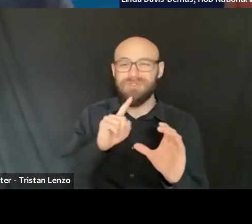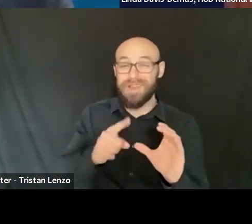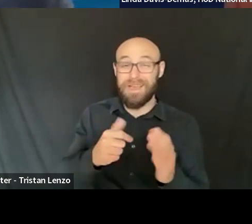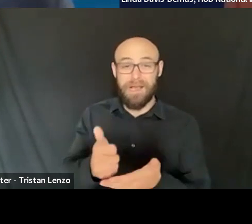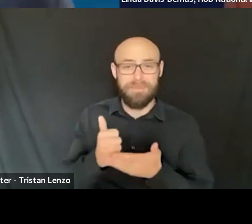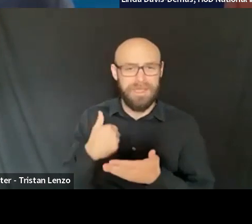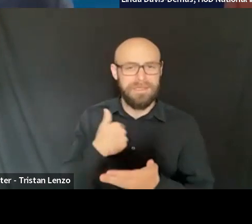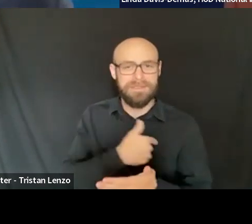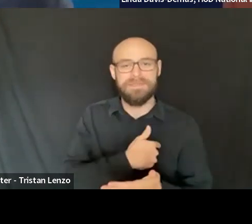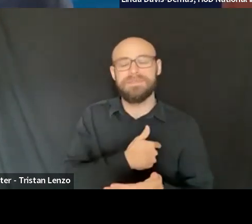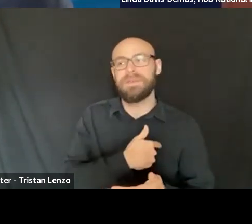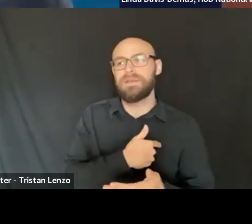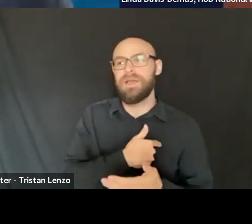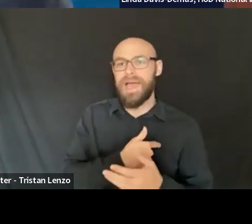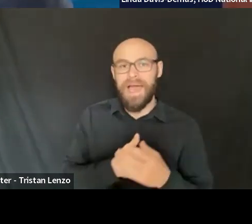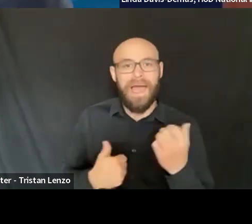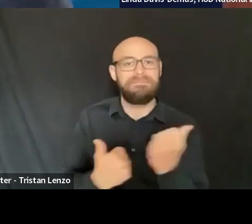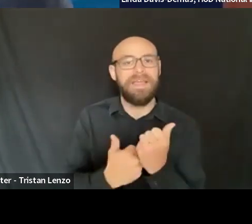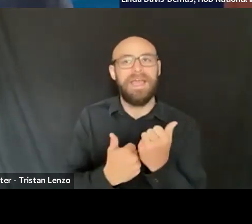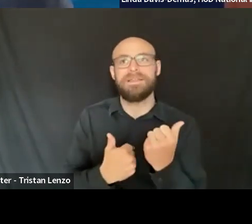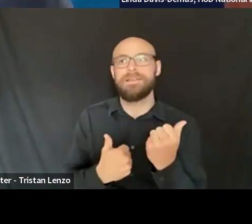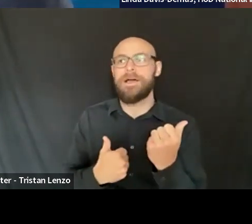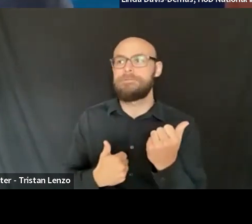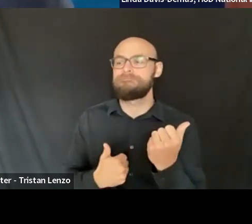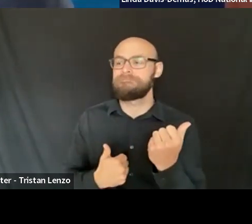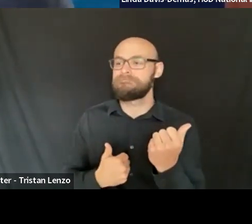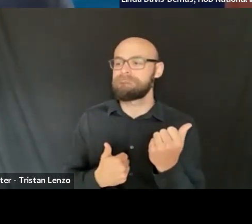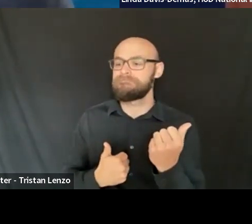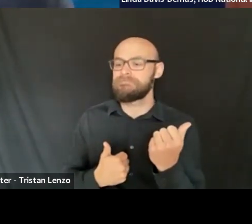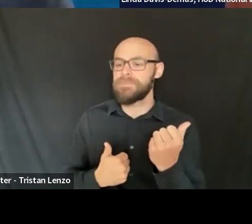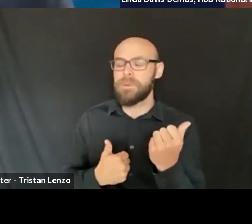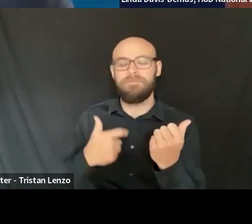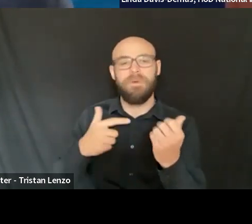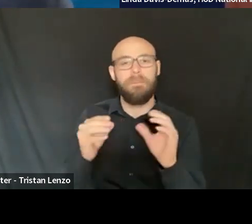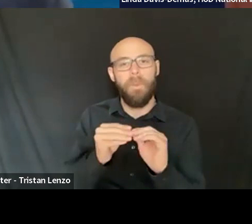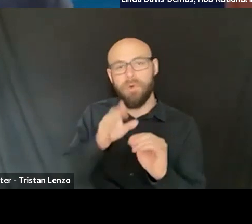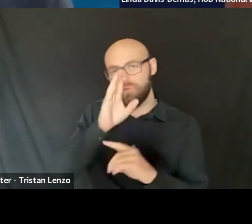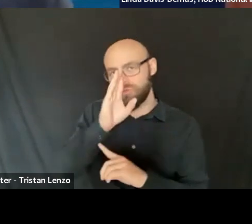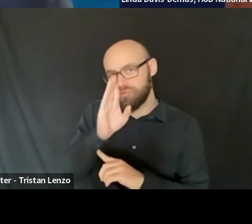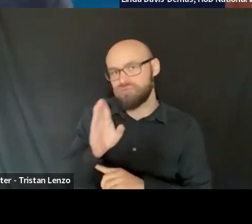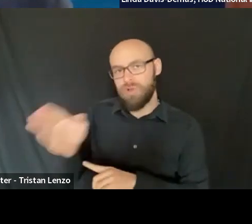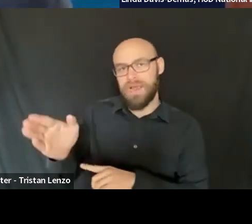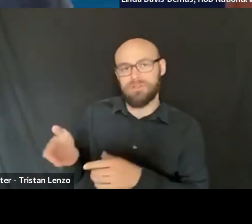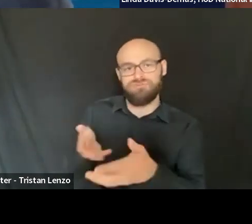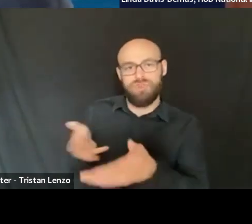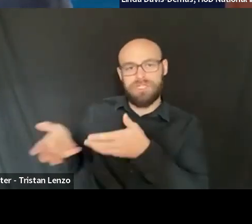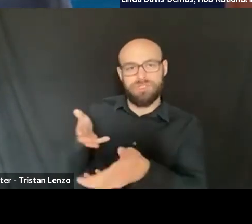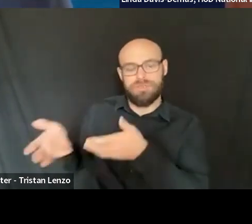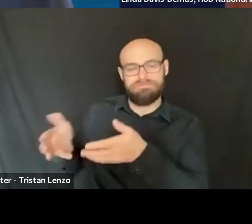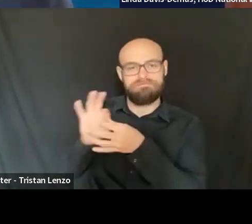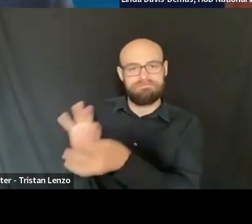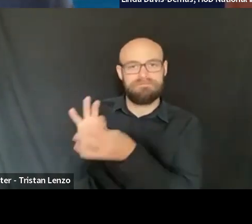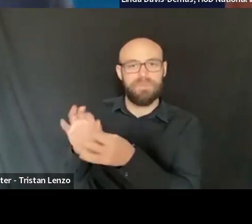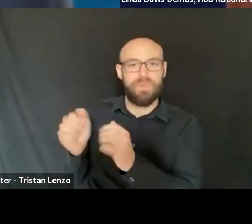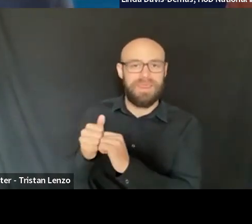for creating more relationships, direct relationships with lenders around fee